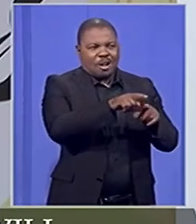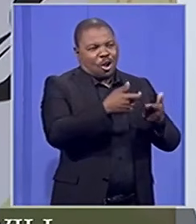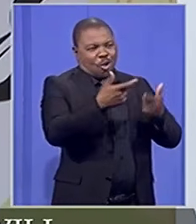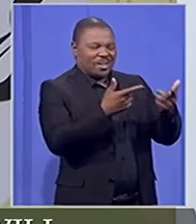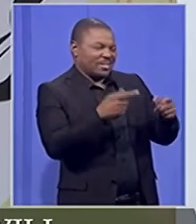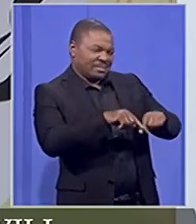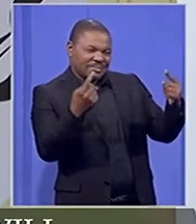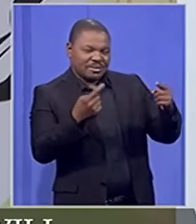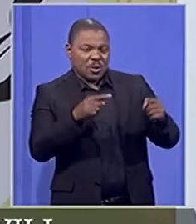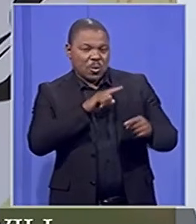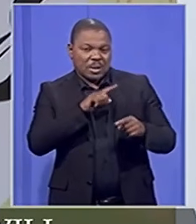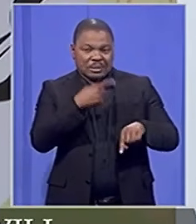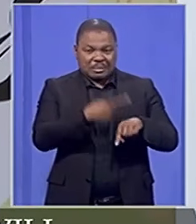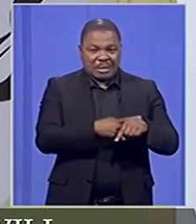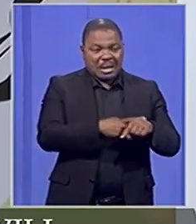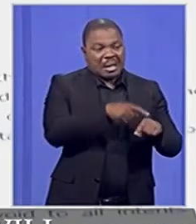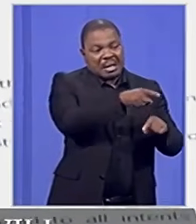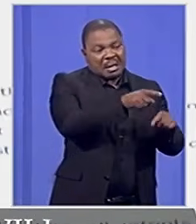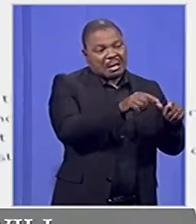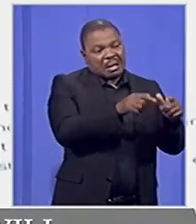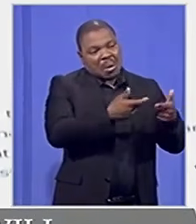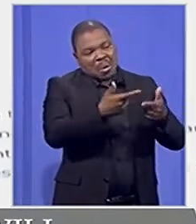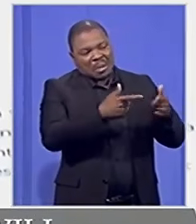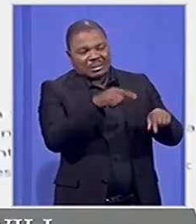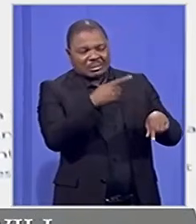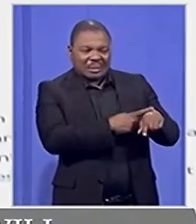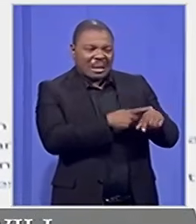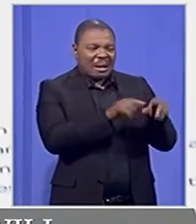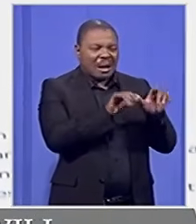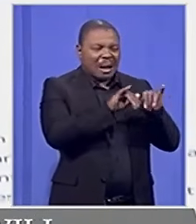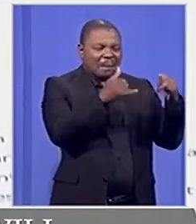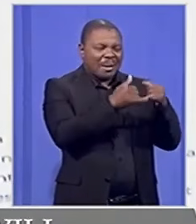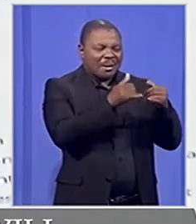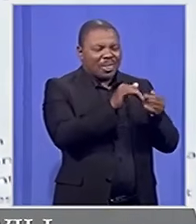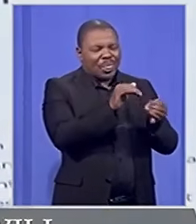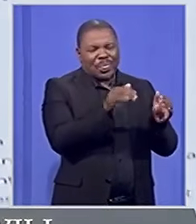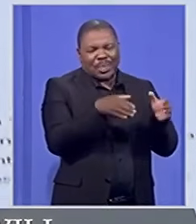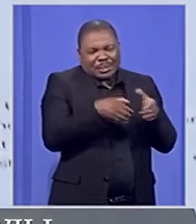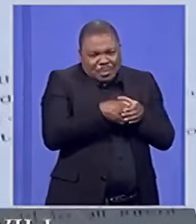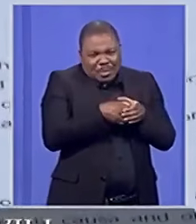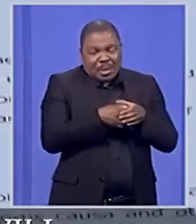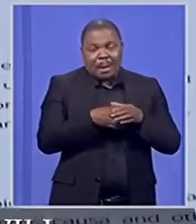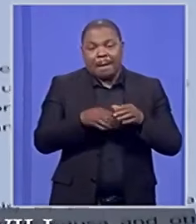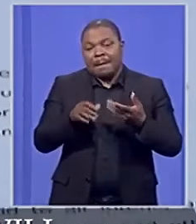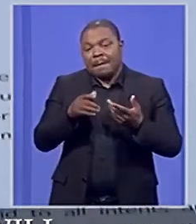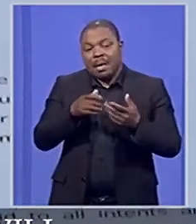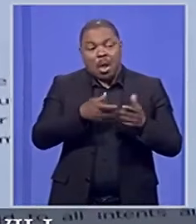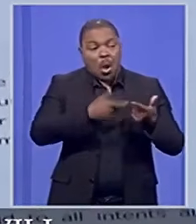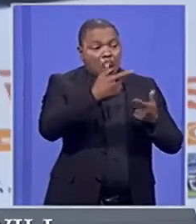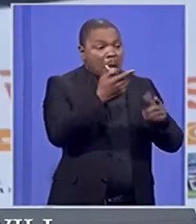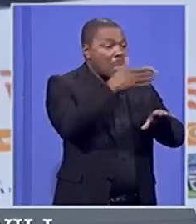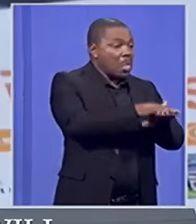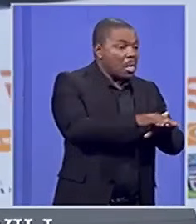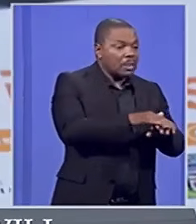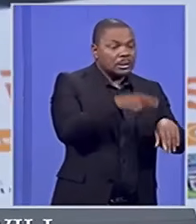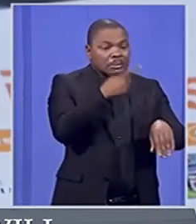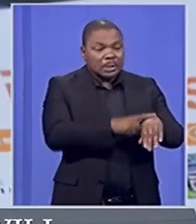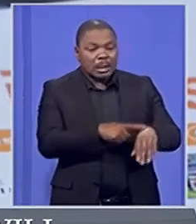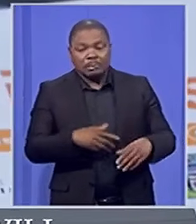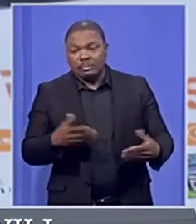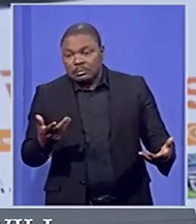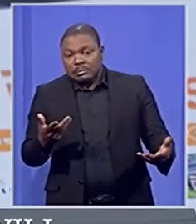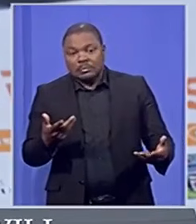le leng ke di practice tse seng kgolo. So ha lawyer ga se ile ho bana le mathatana hore file ya ha o sa